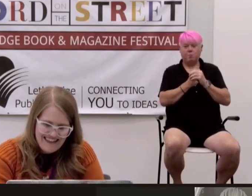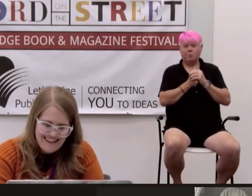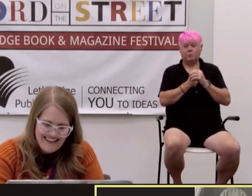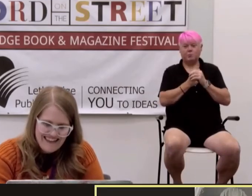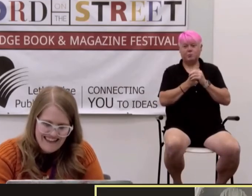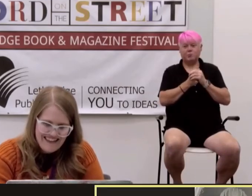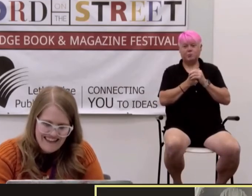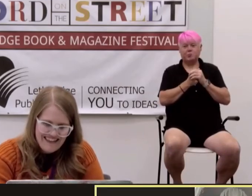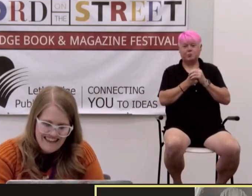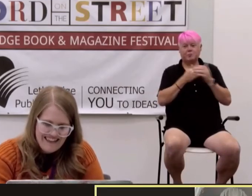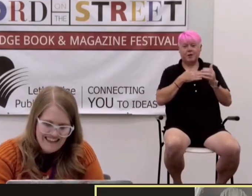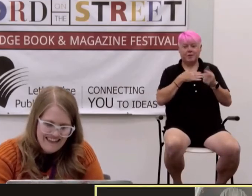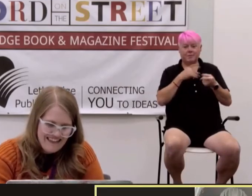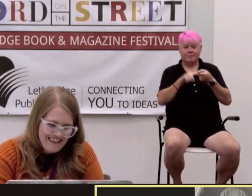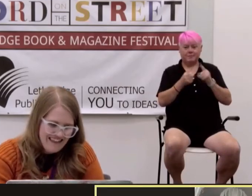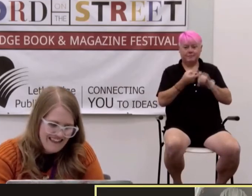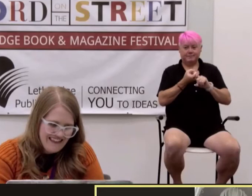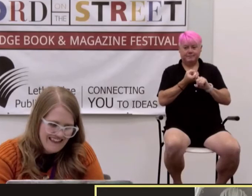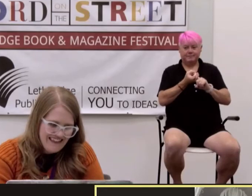So my friend,